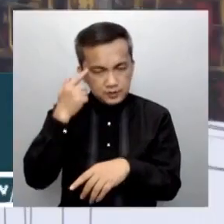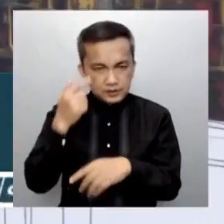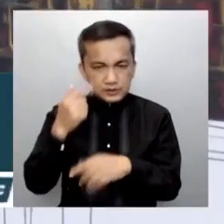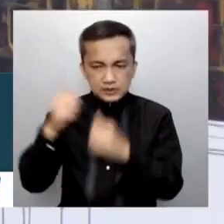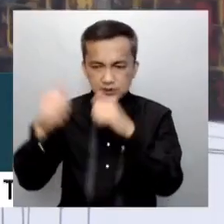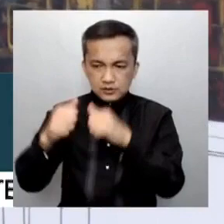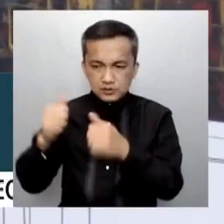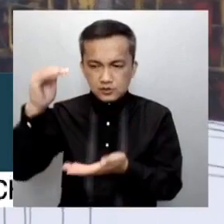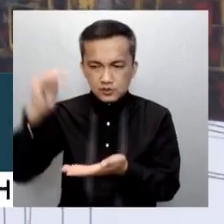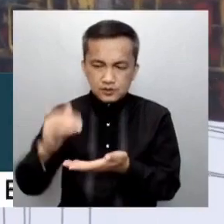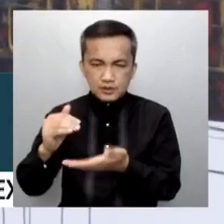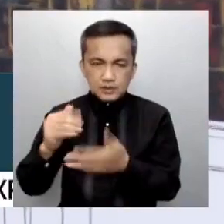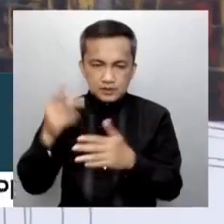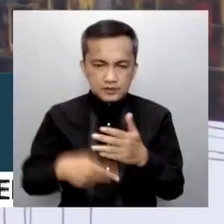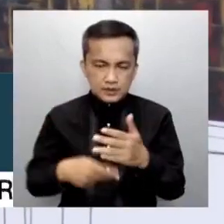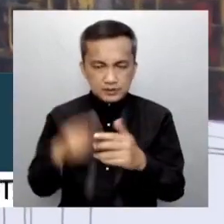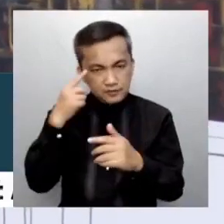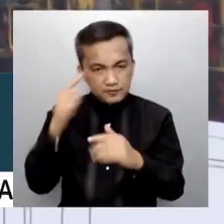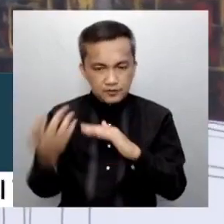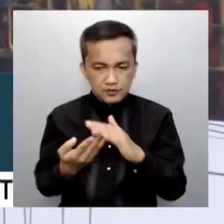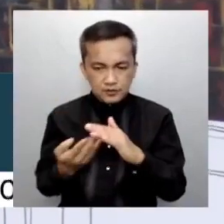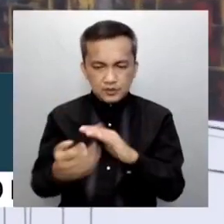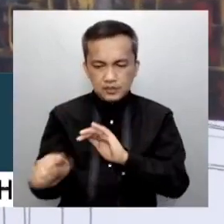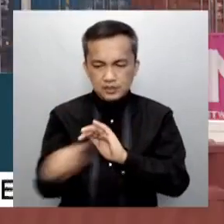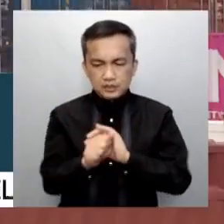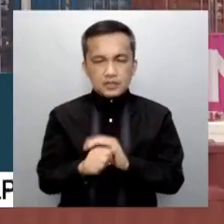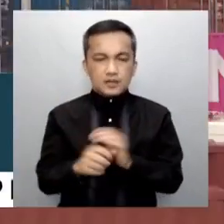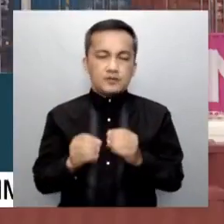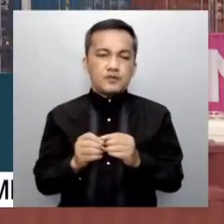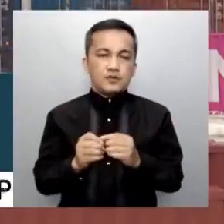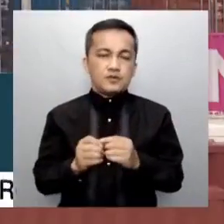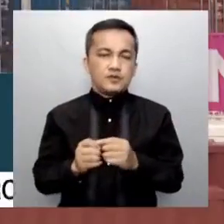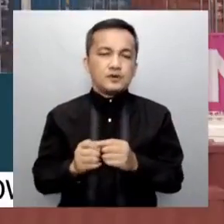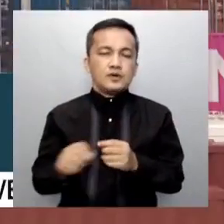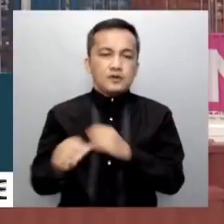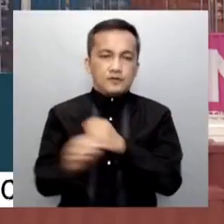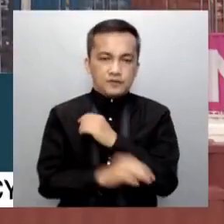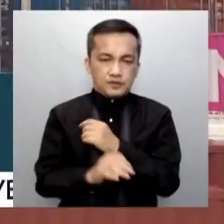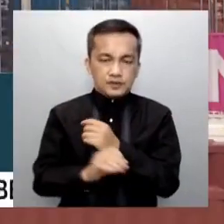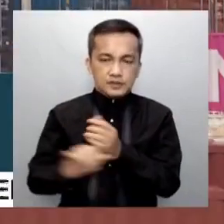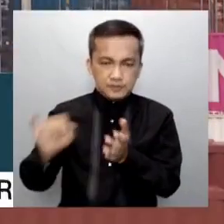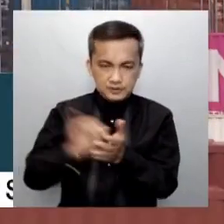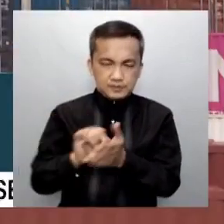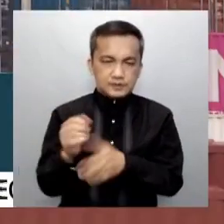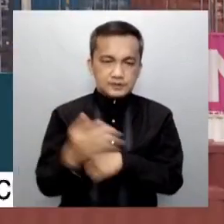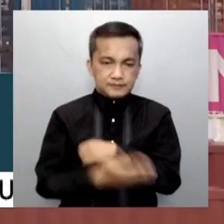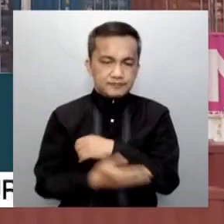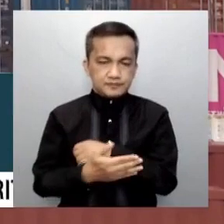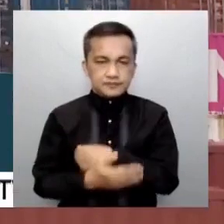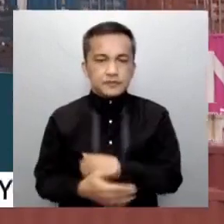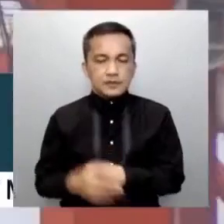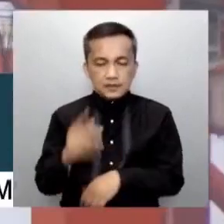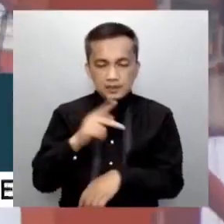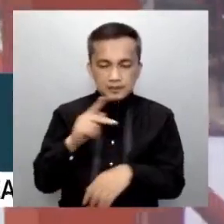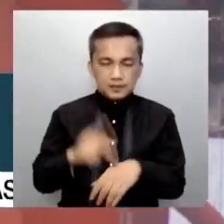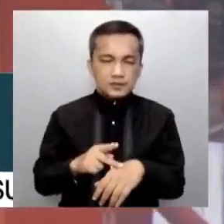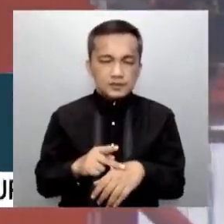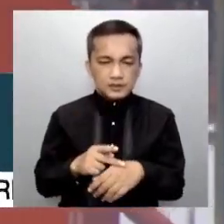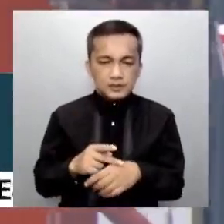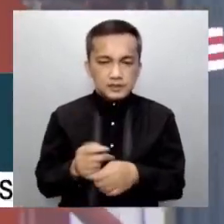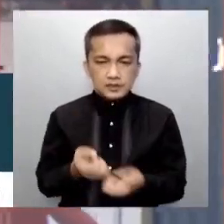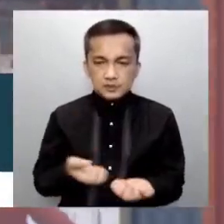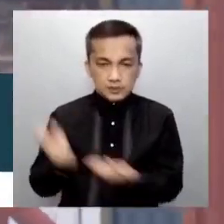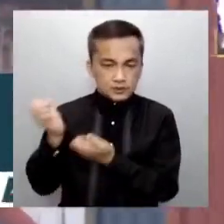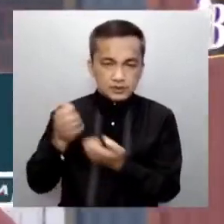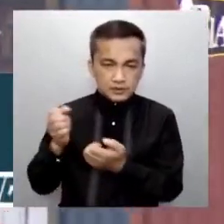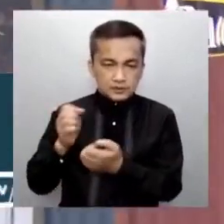for consumers and attract more foreign investments into the country. For the Philippine Exporters Confederation, the deal is a win